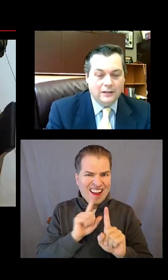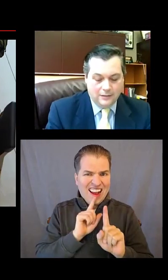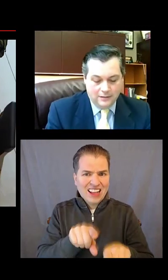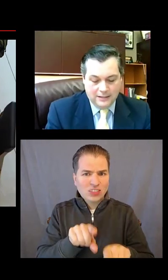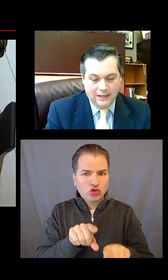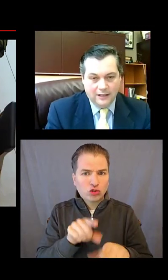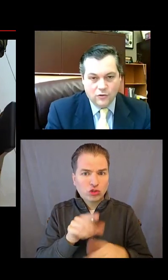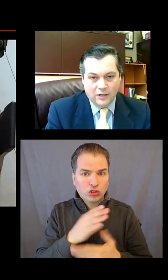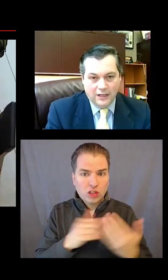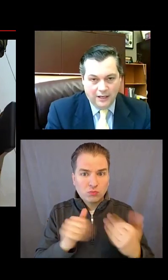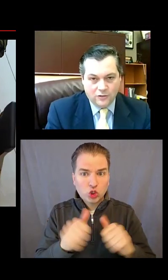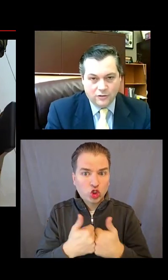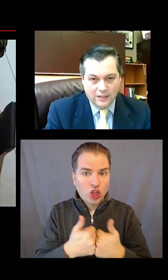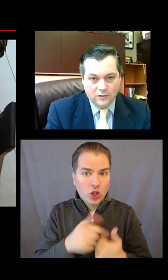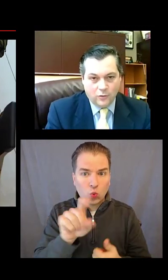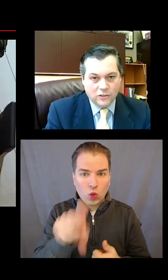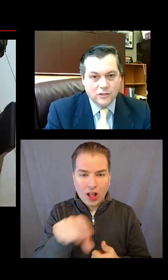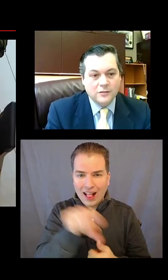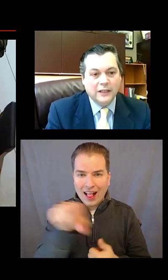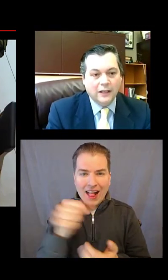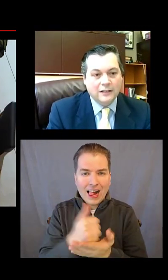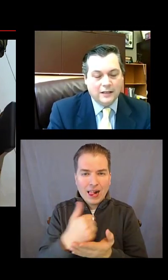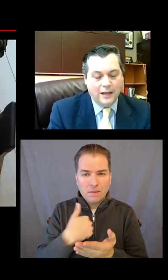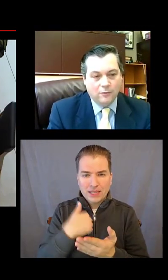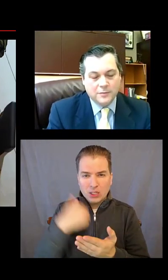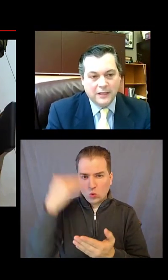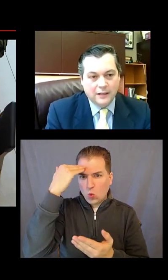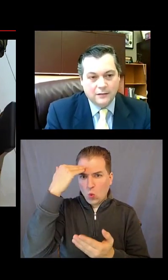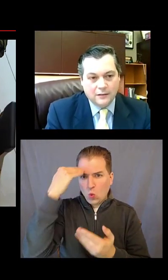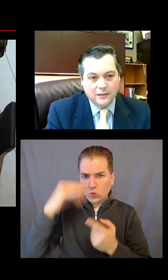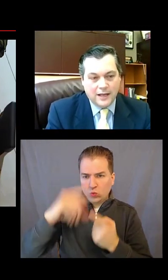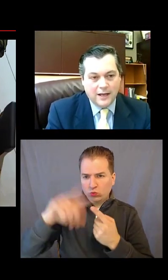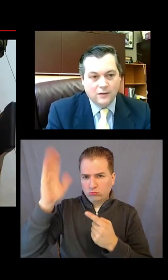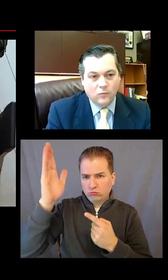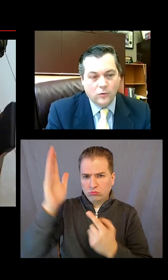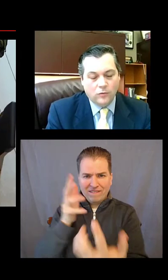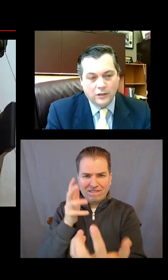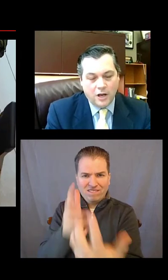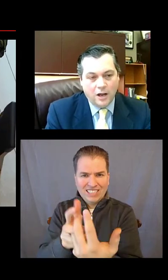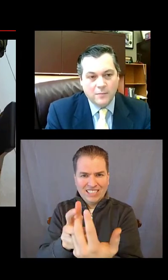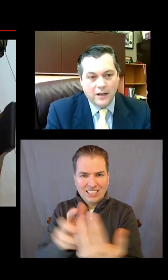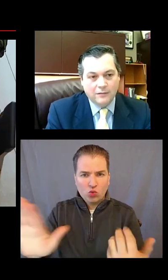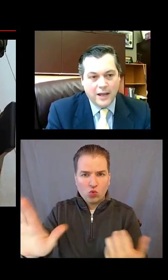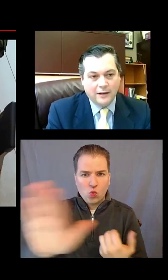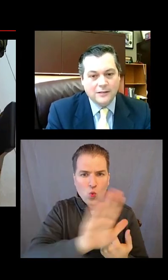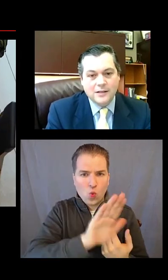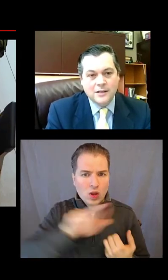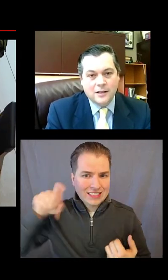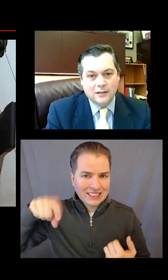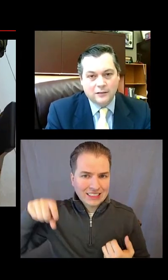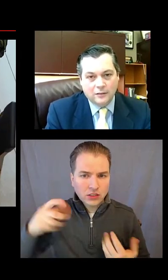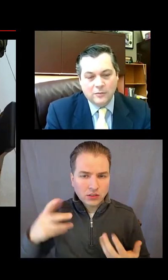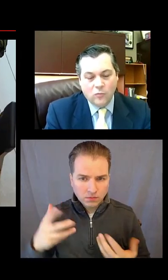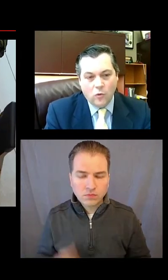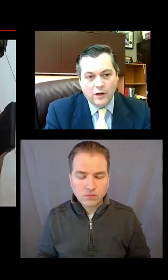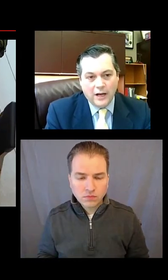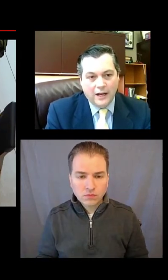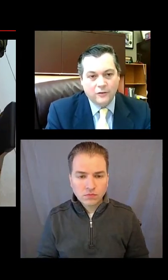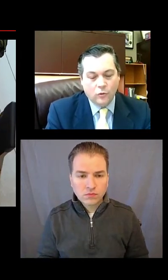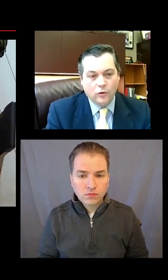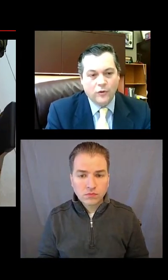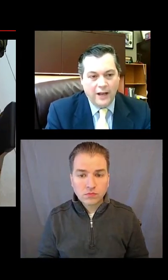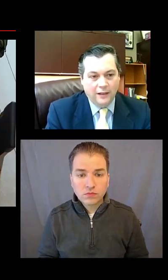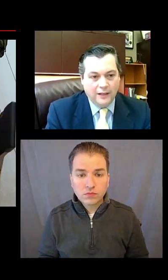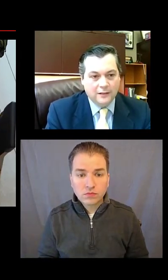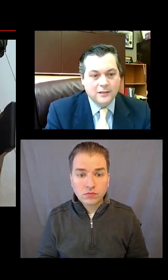I'd like you to see if you can answer these questions, because it helps me design what we're going to talk about next a little bit more